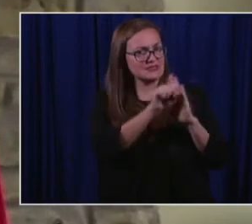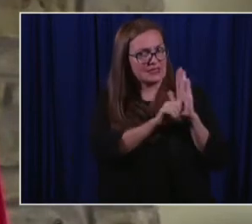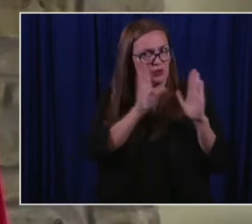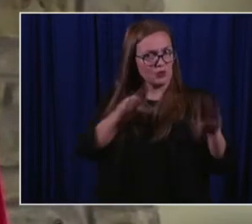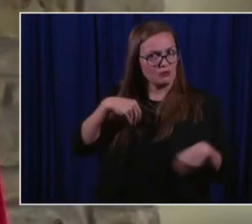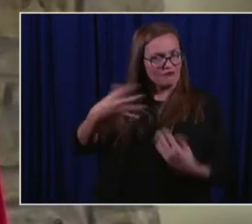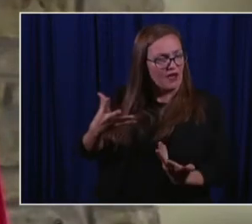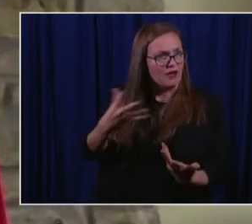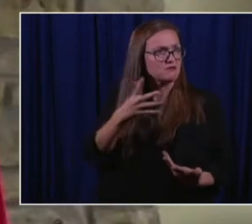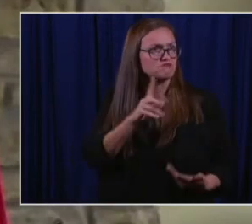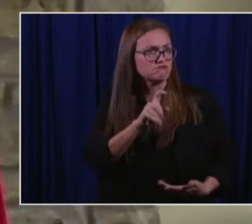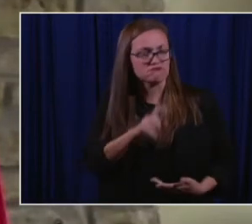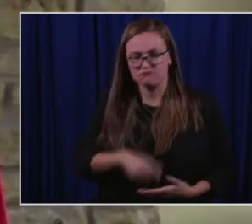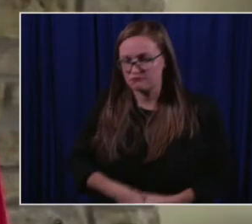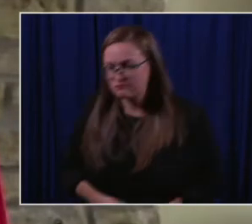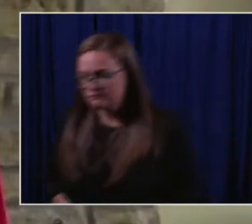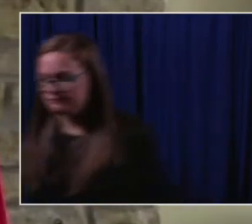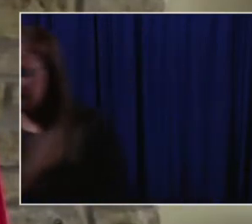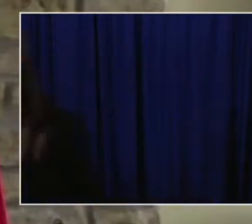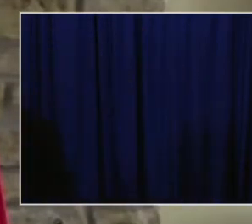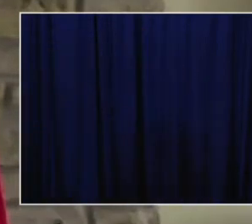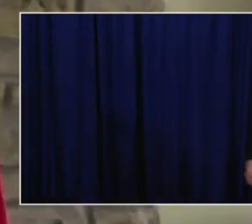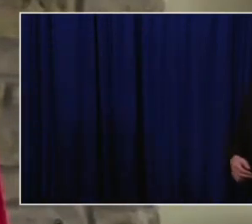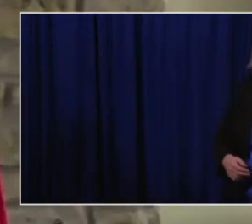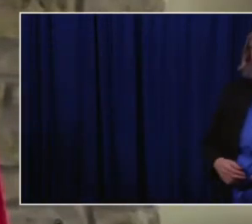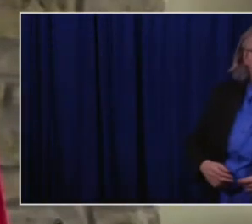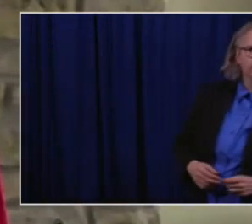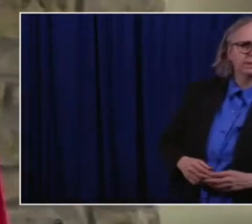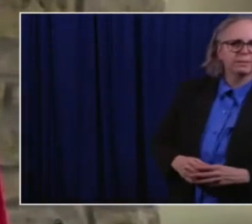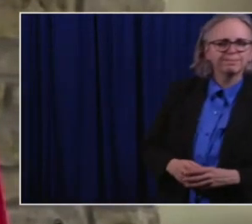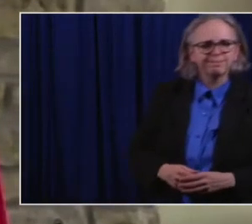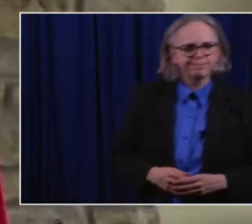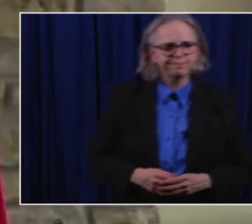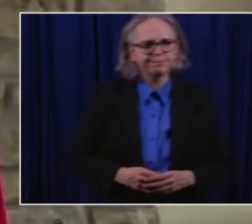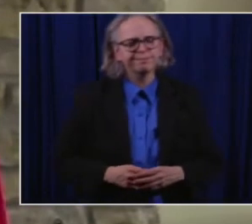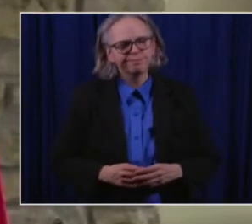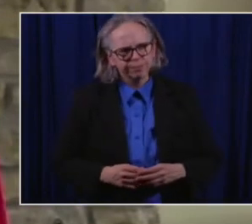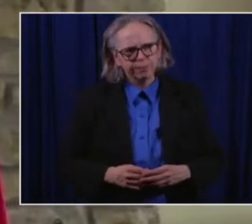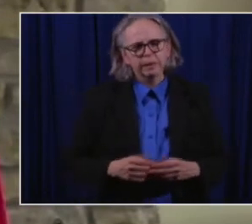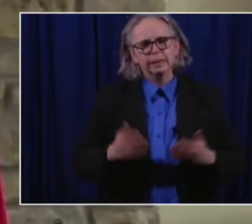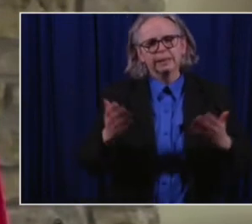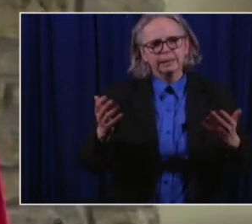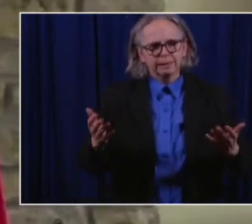it's a stark, gut-wrenching reminder of what's at stake.